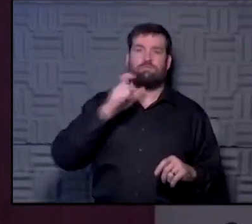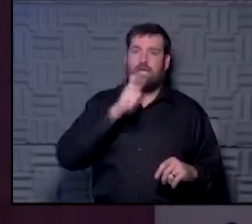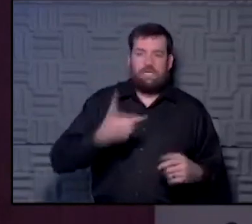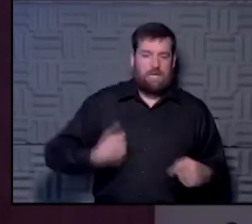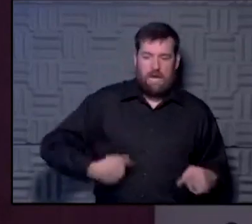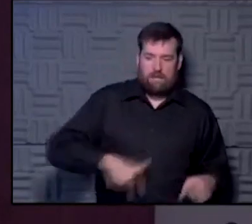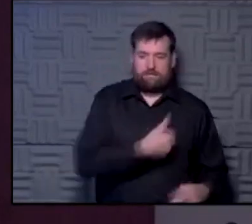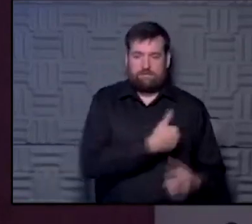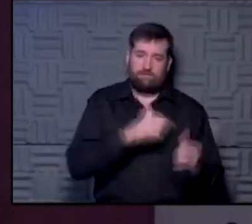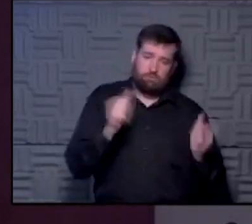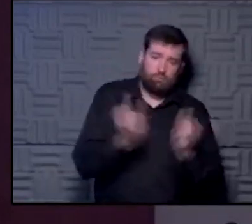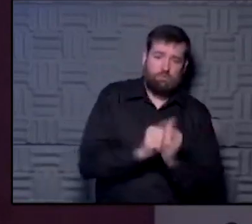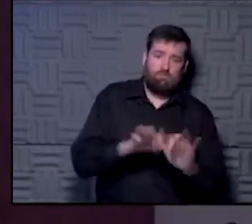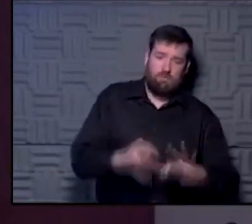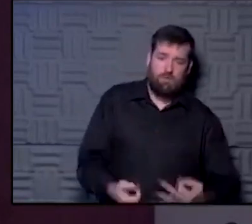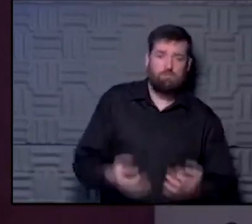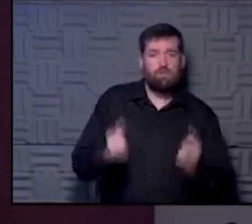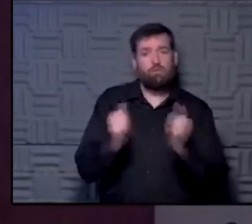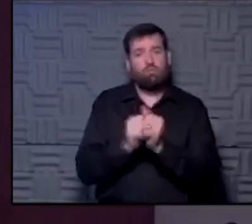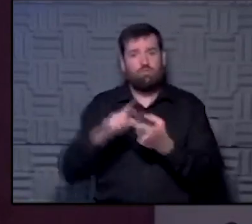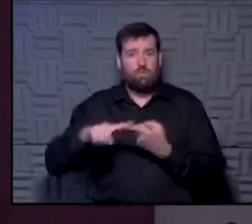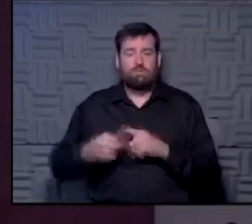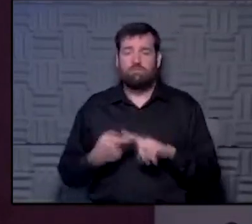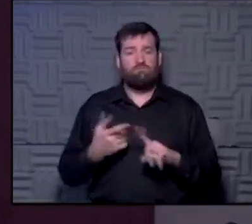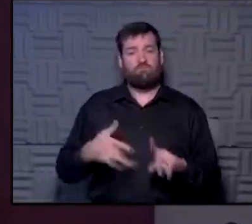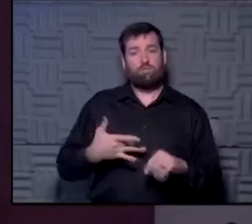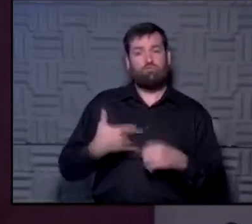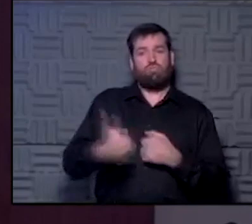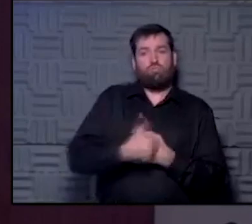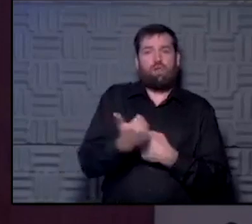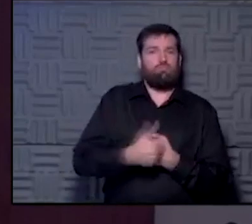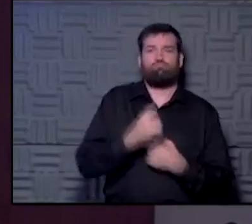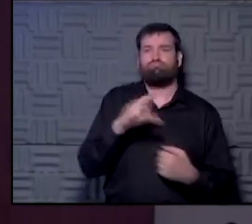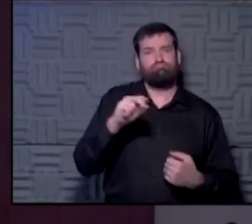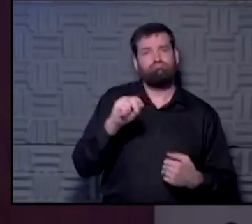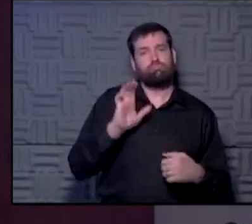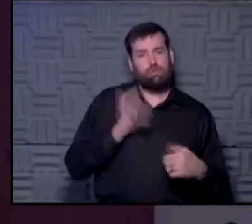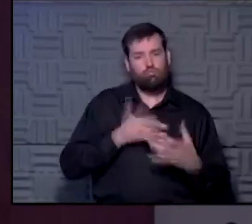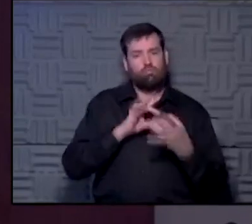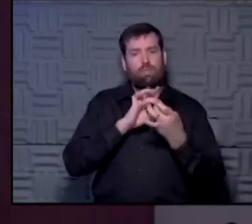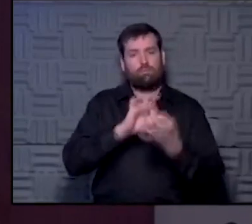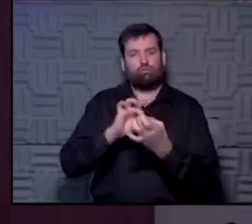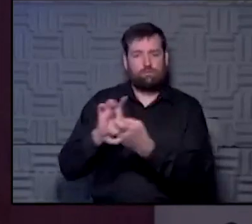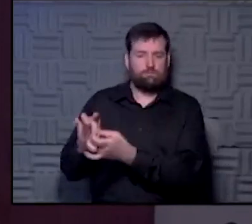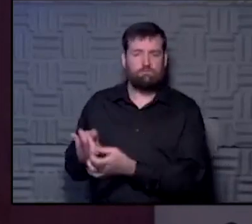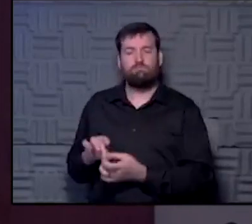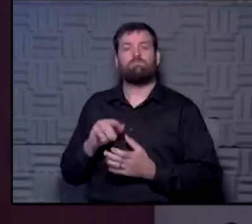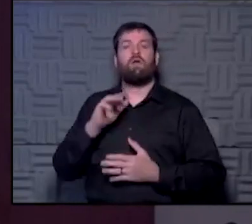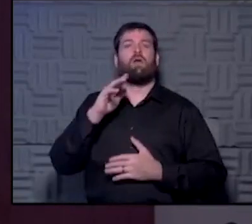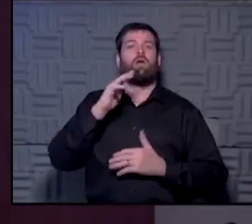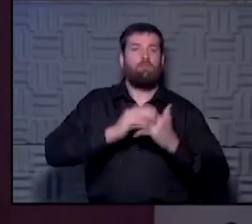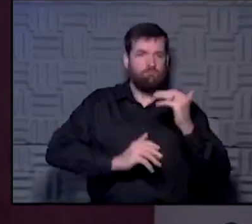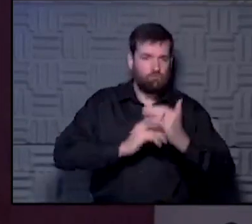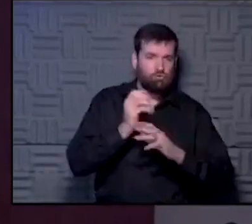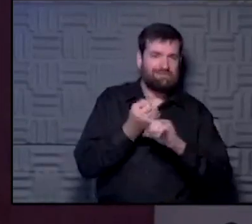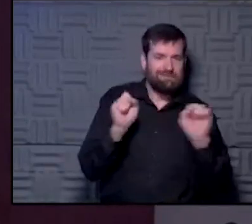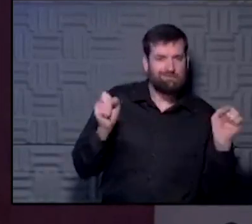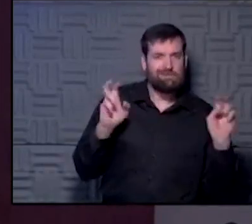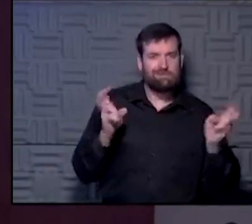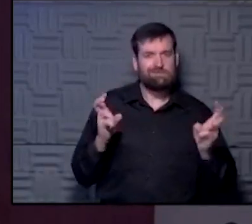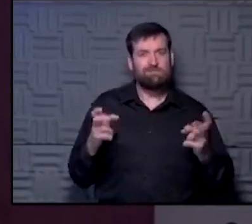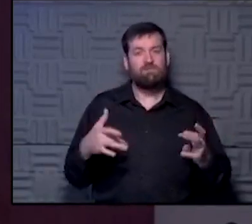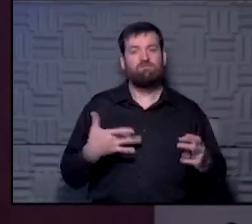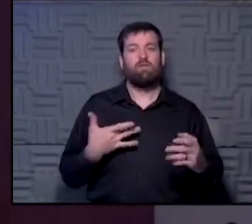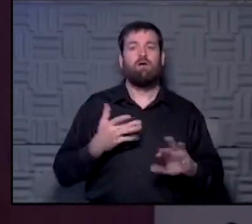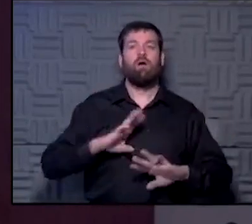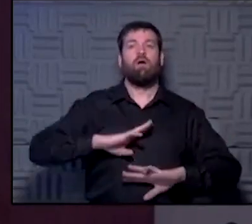when we're with our loved ones, we don't feel any sense of threat from them because of our relationships with them. So it really is just a comfort and safety factor, and makes us let